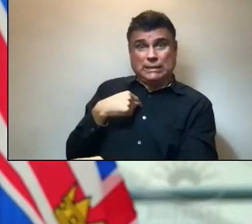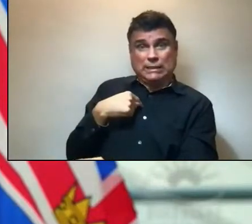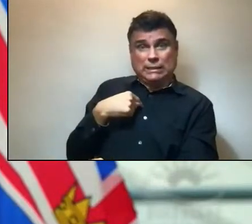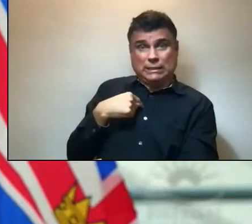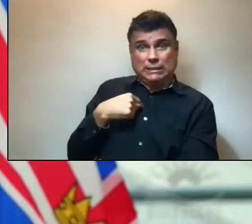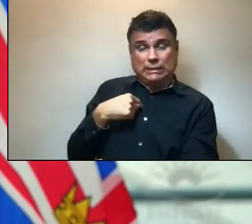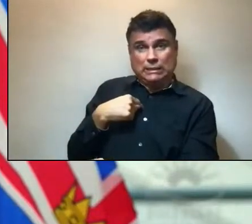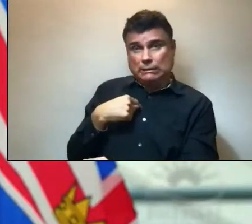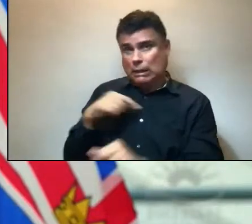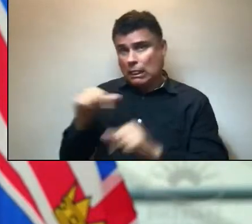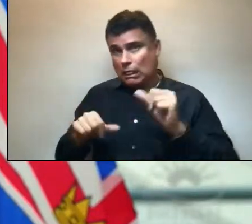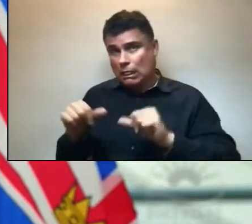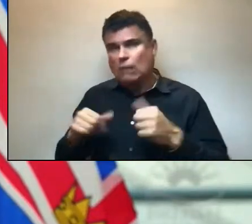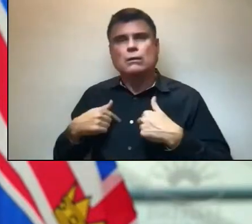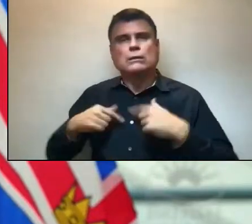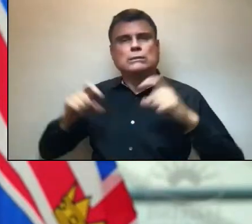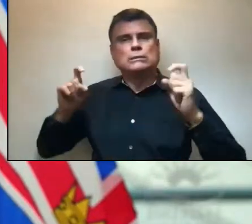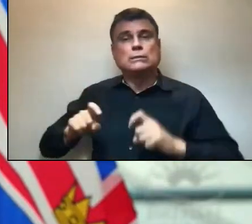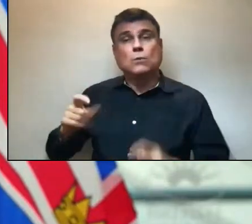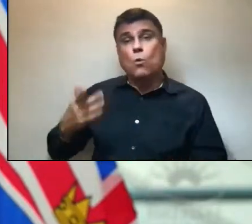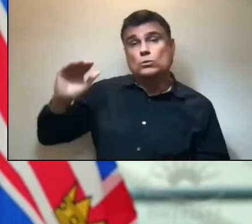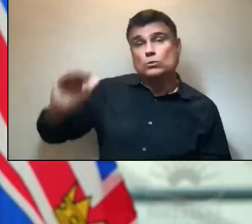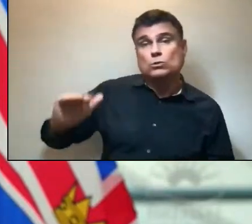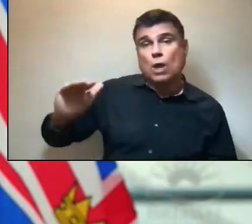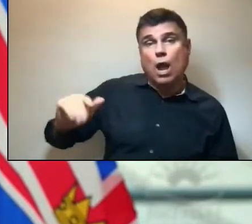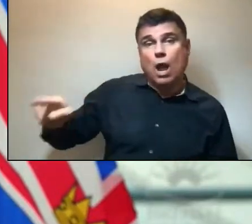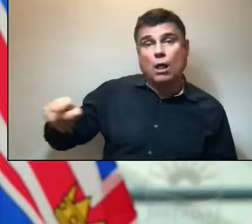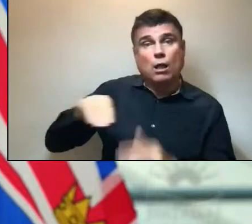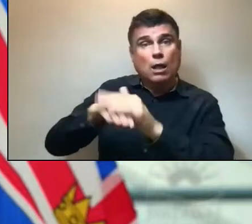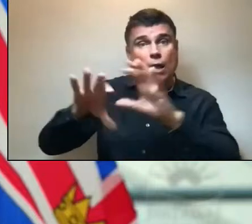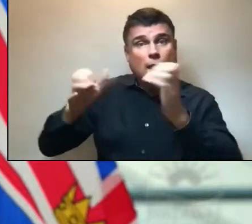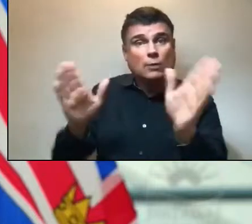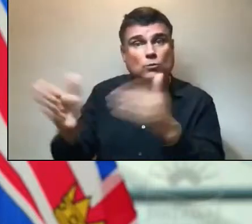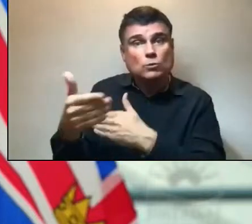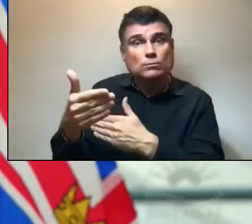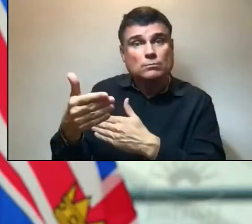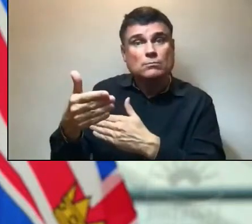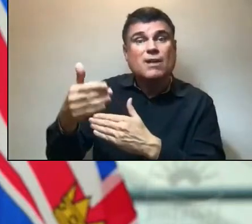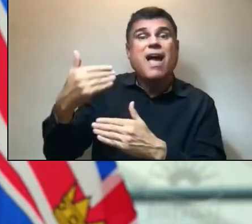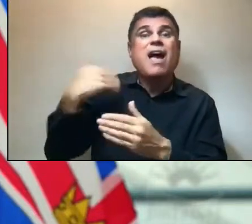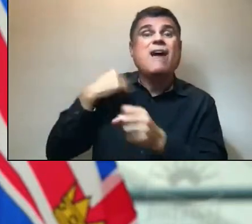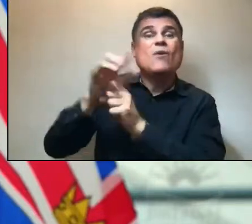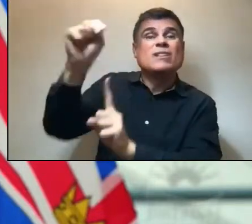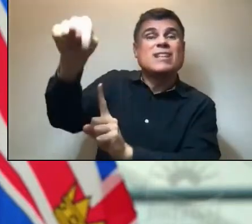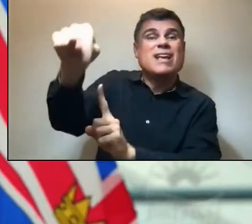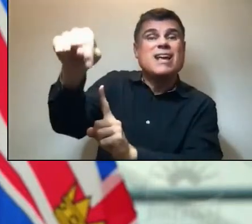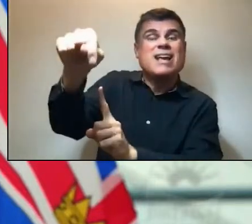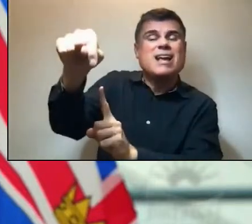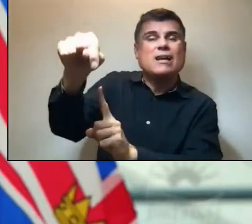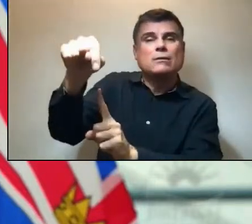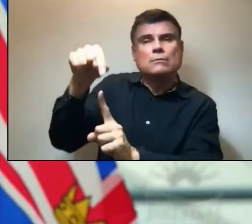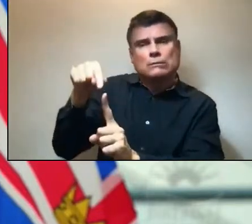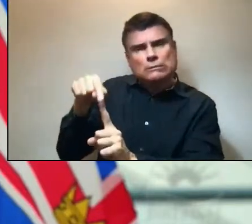that classroom. So while you're at home in isolation, you can serial test with the rapid